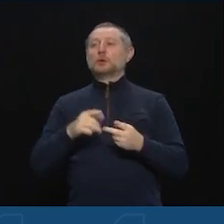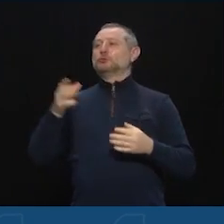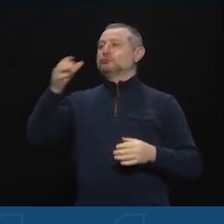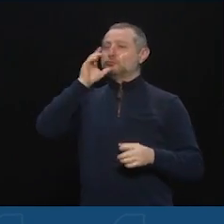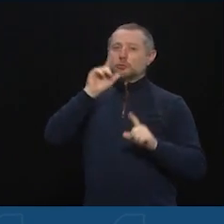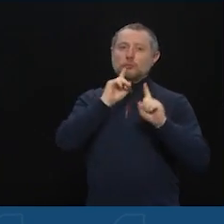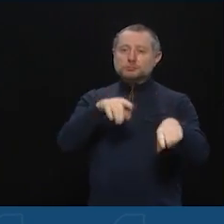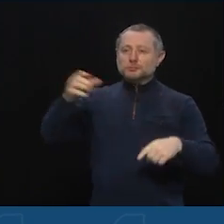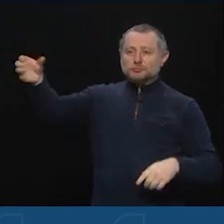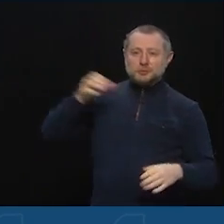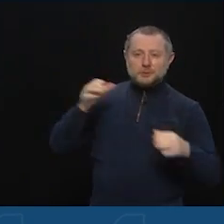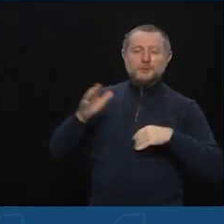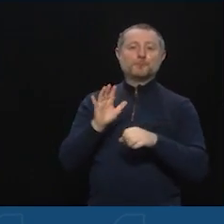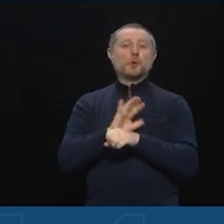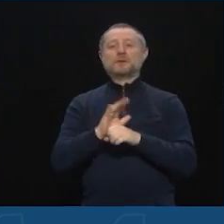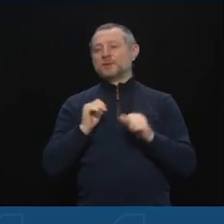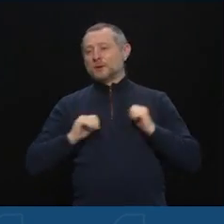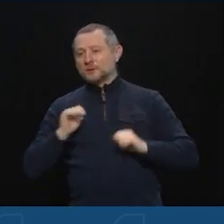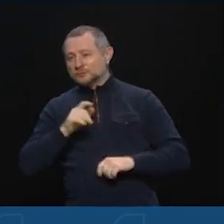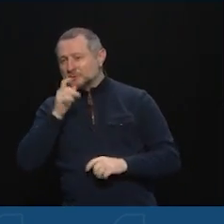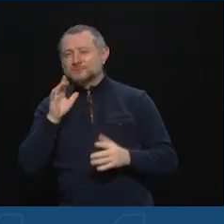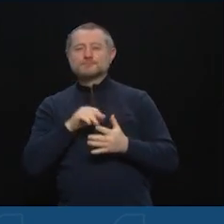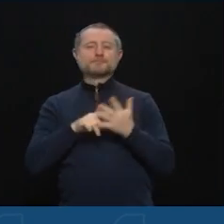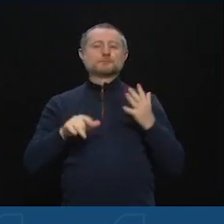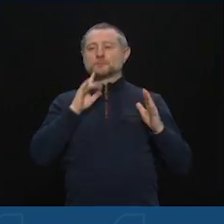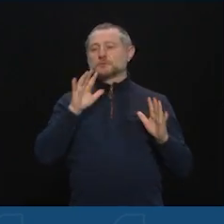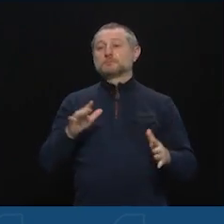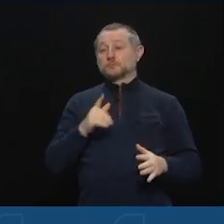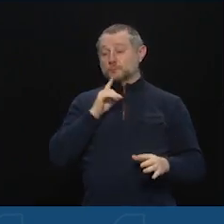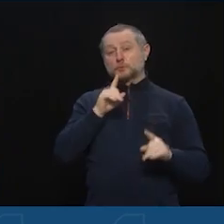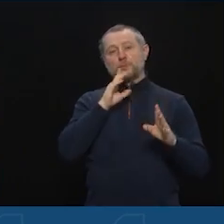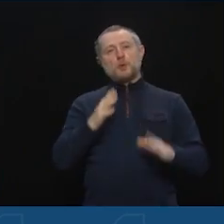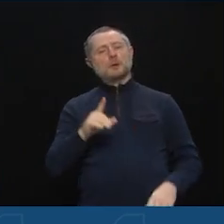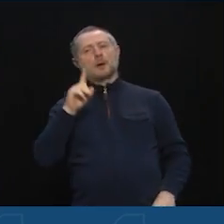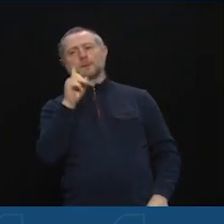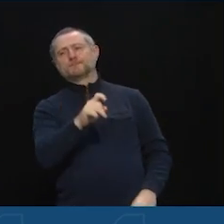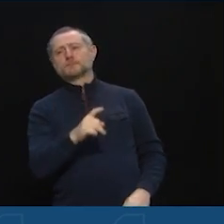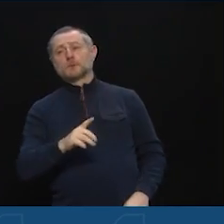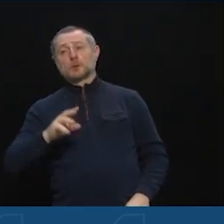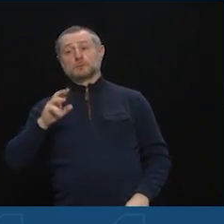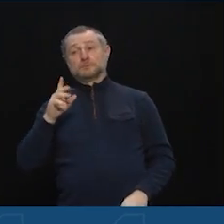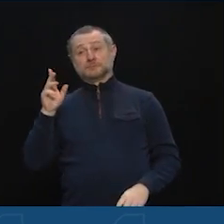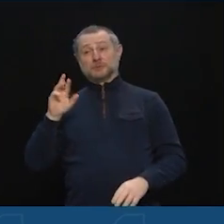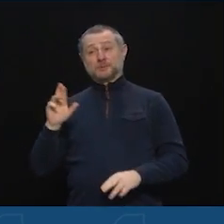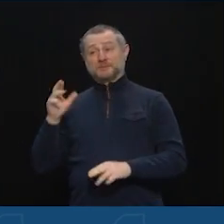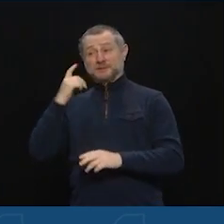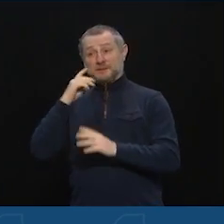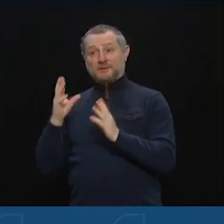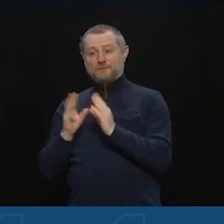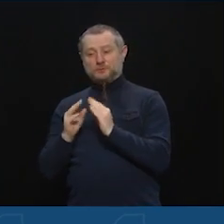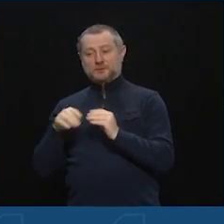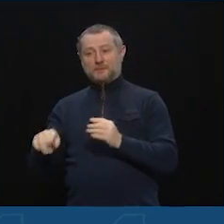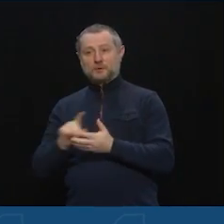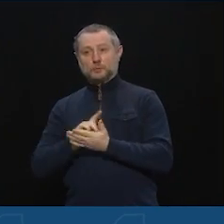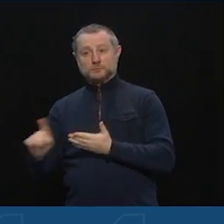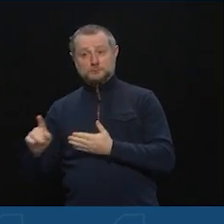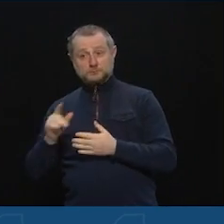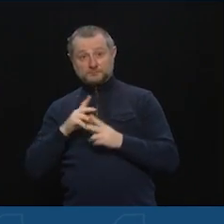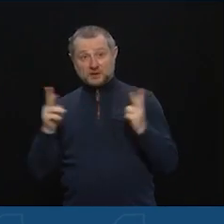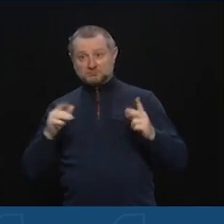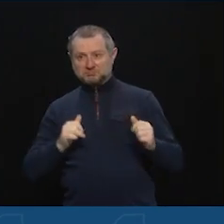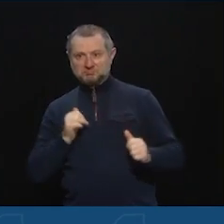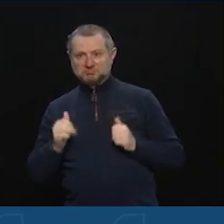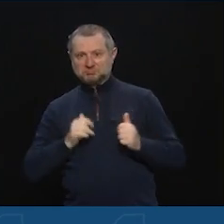everybody just have a great time. So thank you. Governor, I wanted to ask you, the Republicans held their convention this week and seemed to have a lot of enthusiasm and optimism